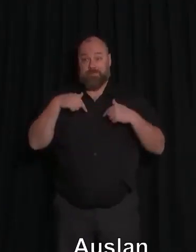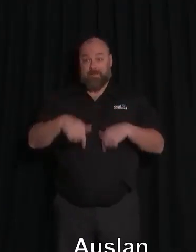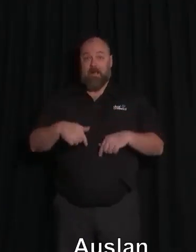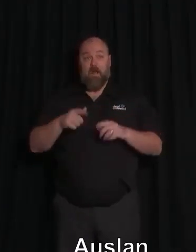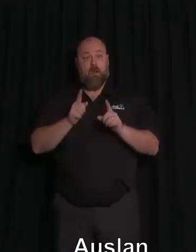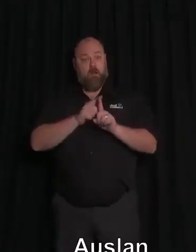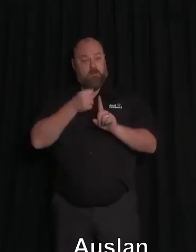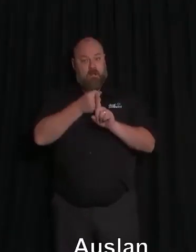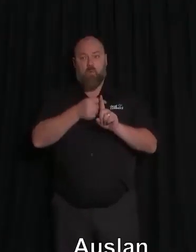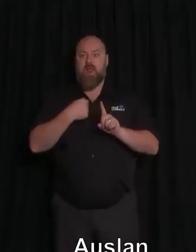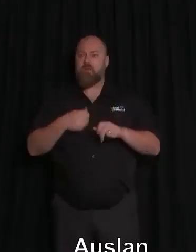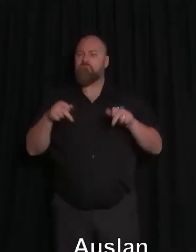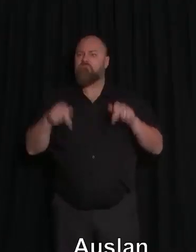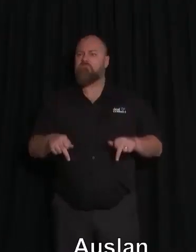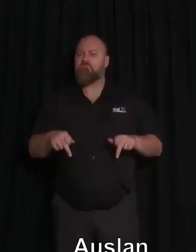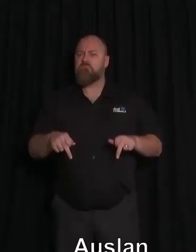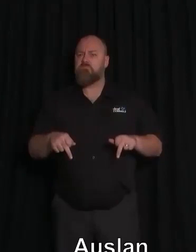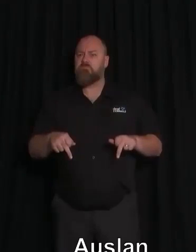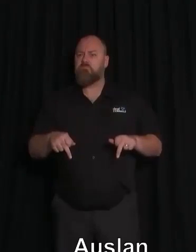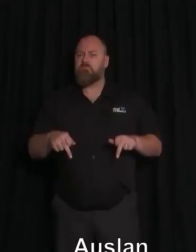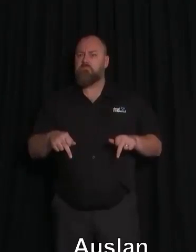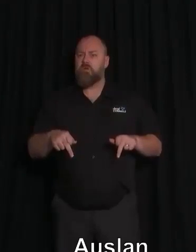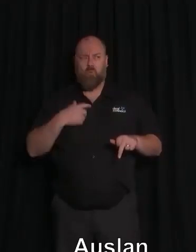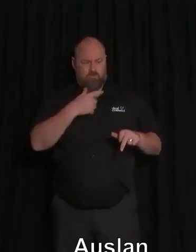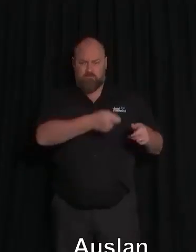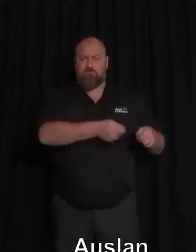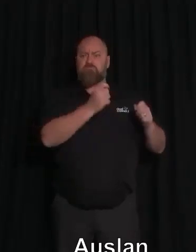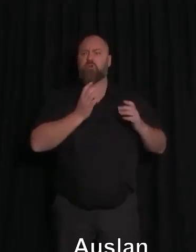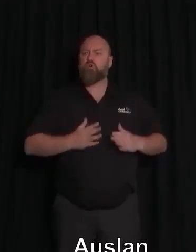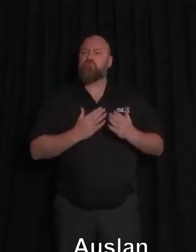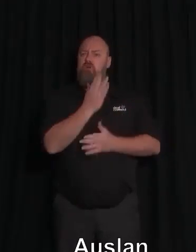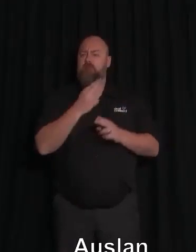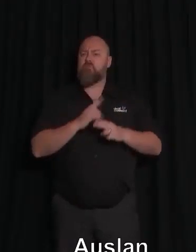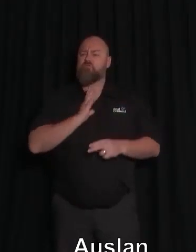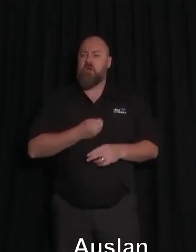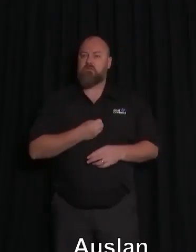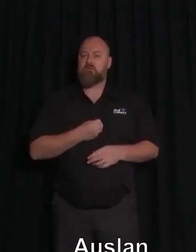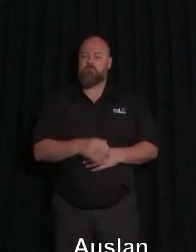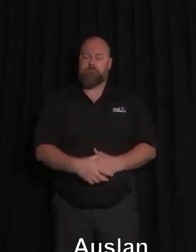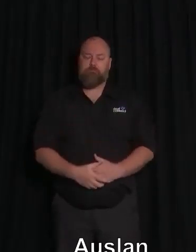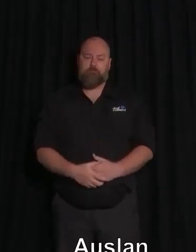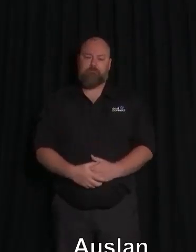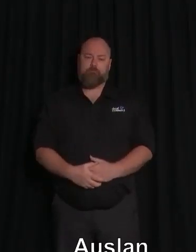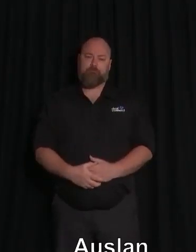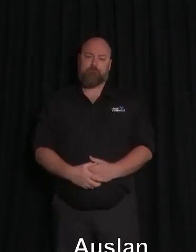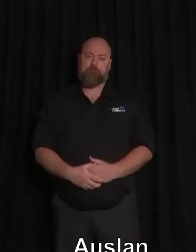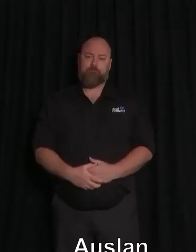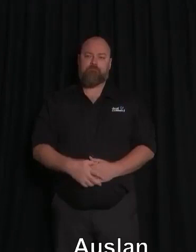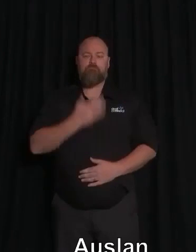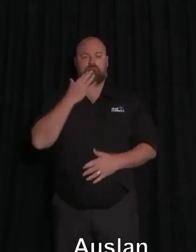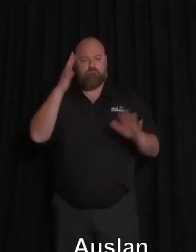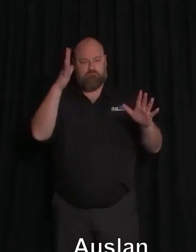our foot down in defense of this core human right for trans persons. Absolutely. Thank you.